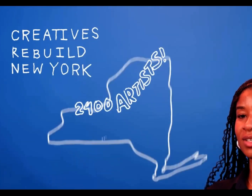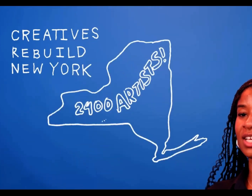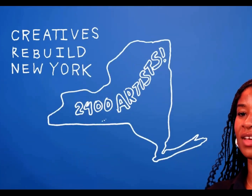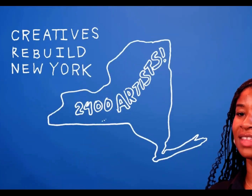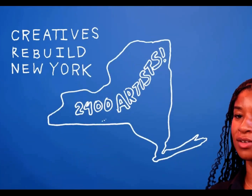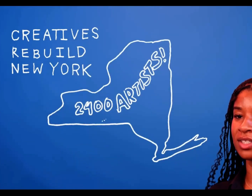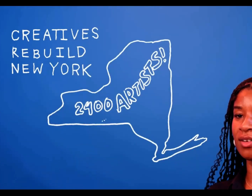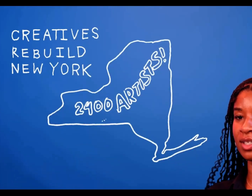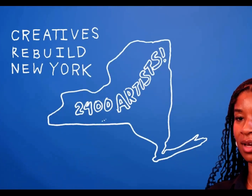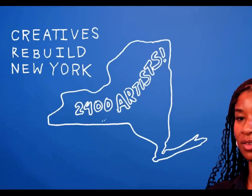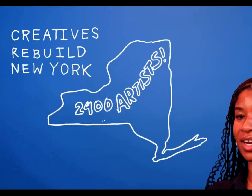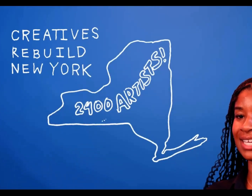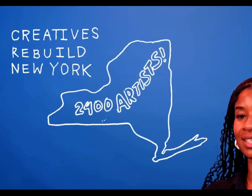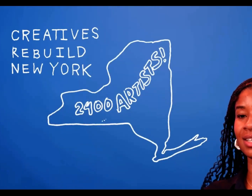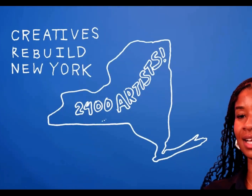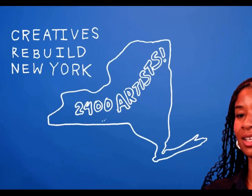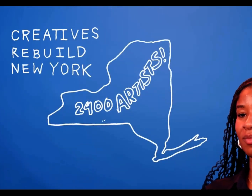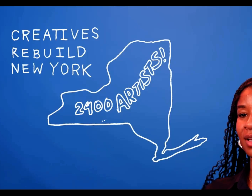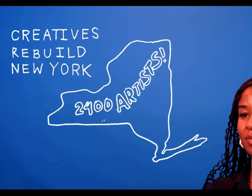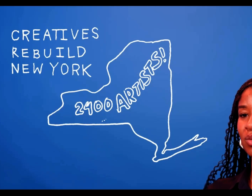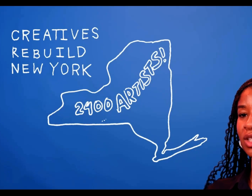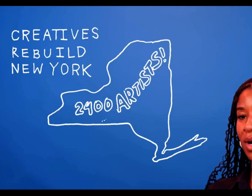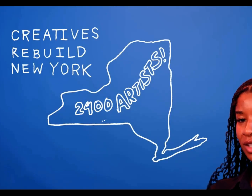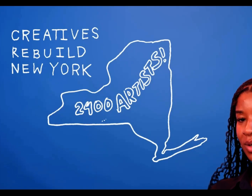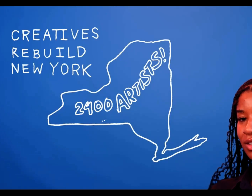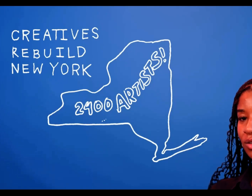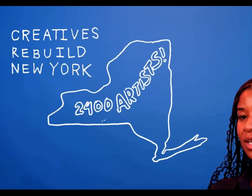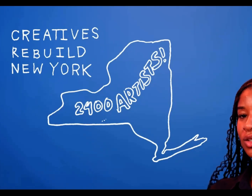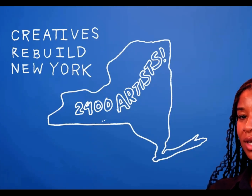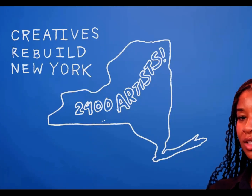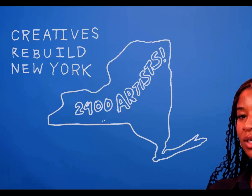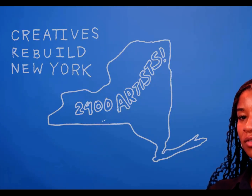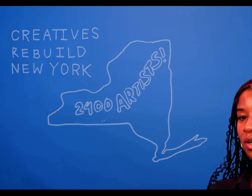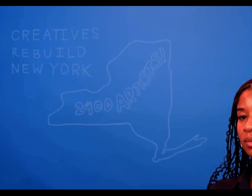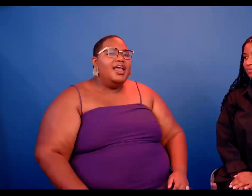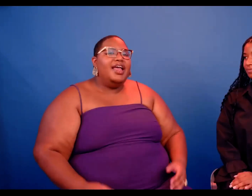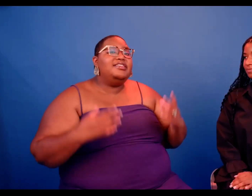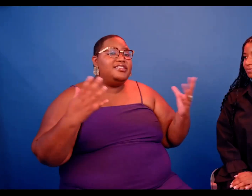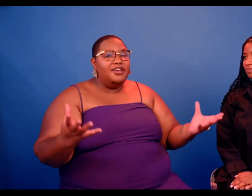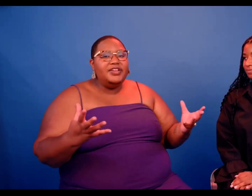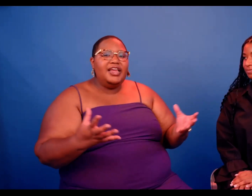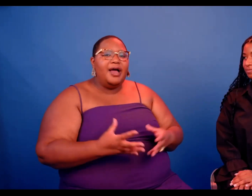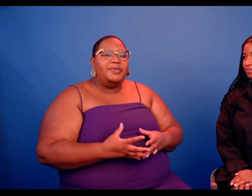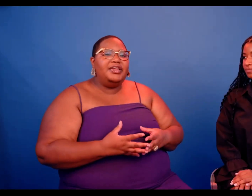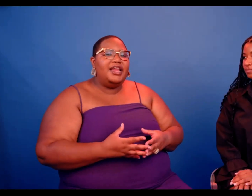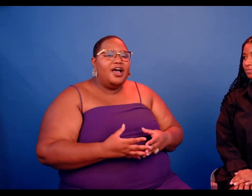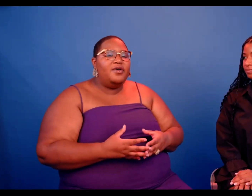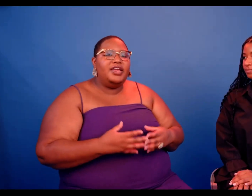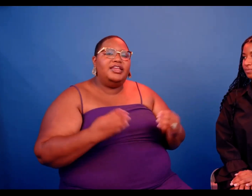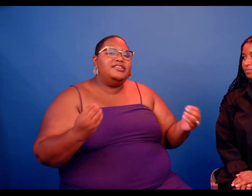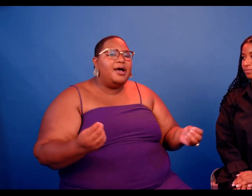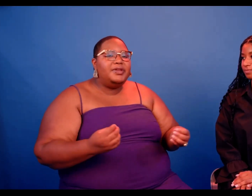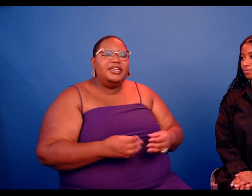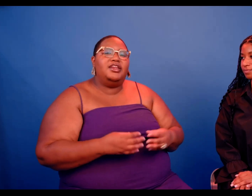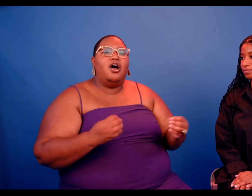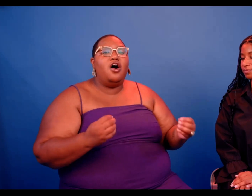York State receive $1,000 a month for 18 consecutive months between 2022 and 2024. It's definitely happening now,